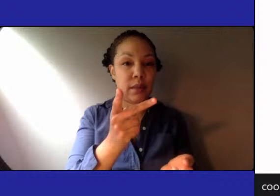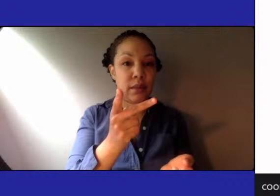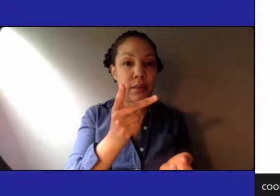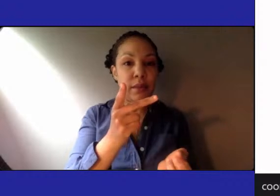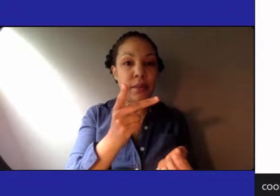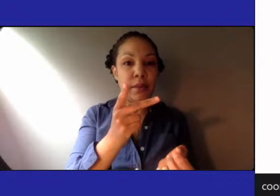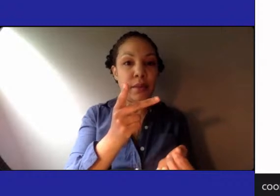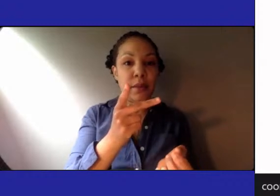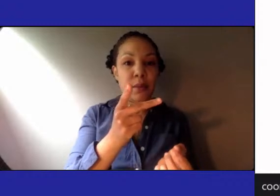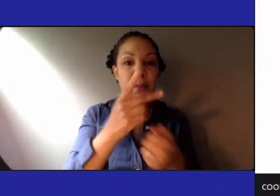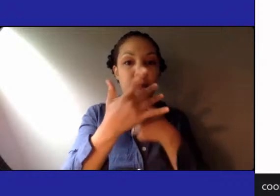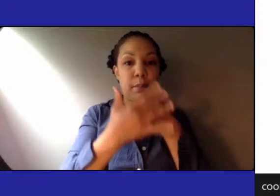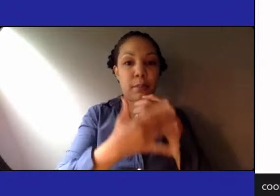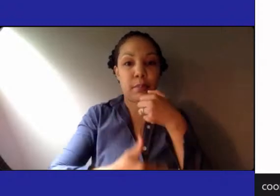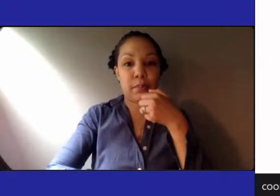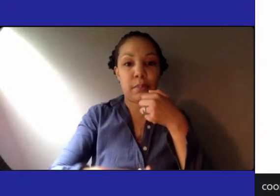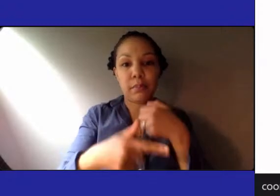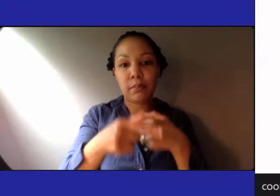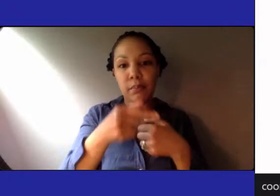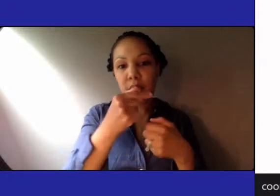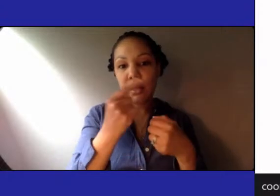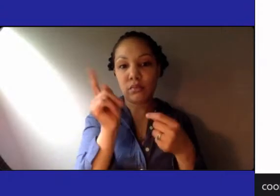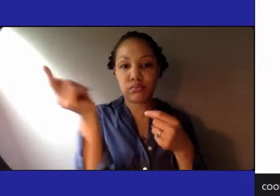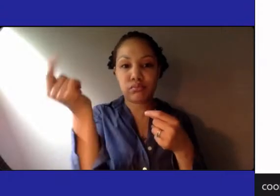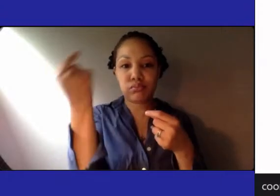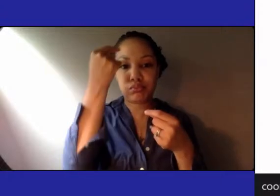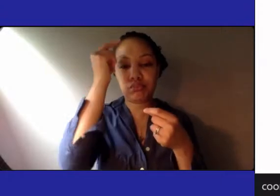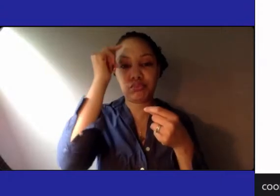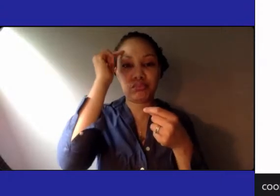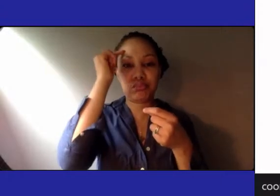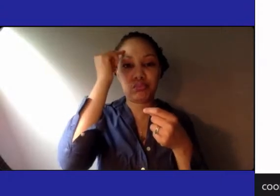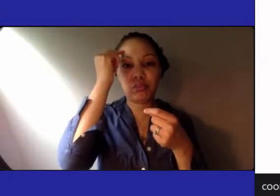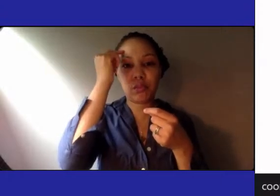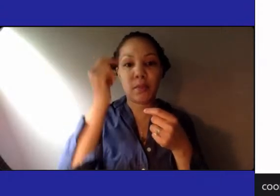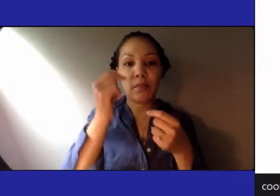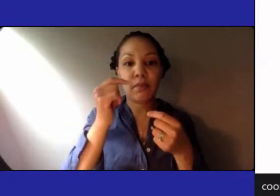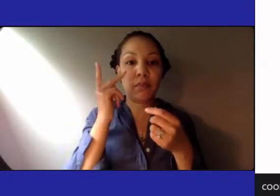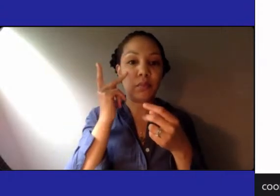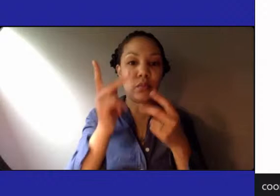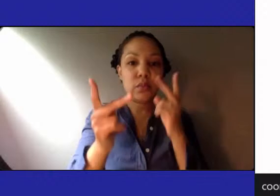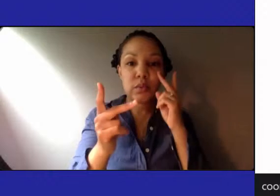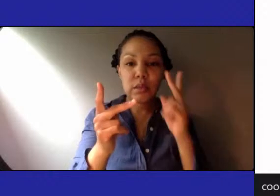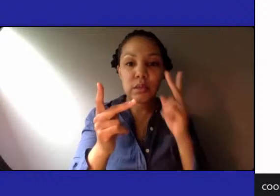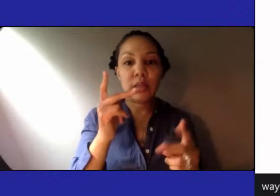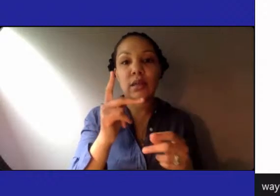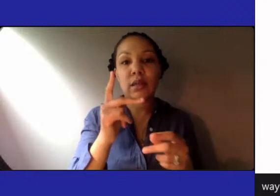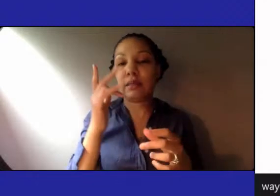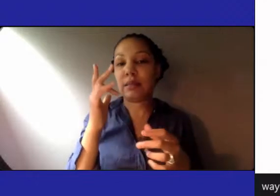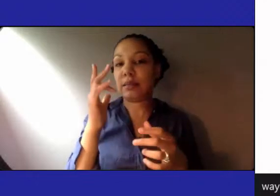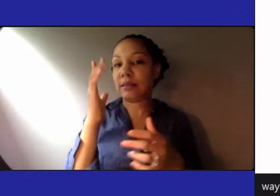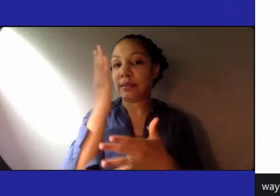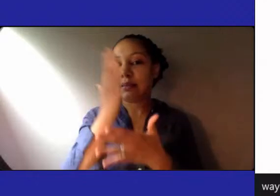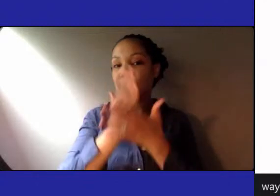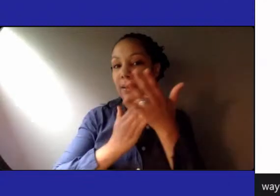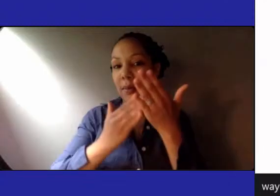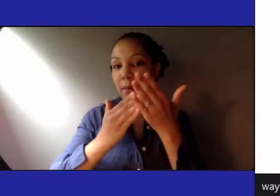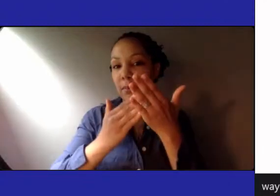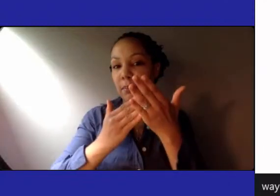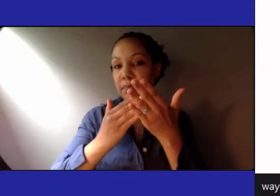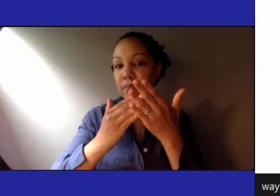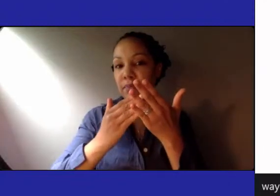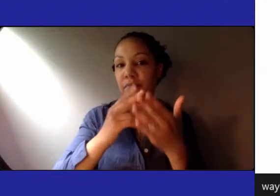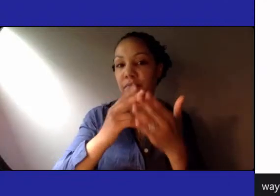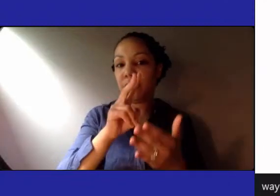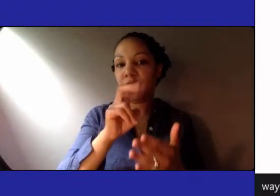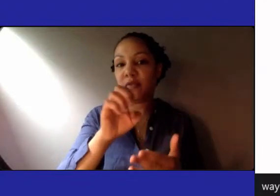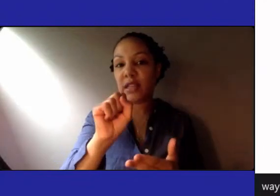see the same thing on the other side. But you see you don't. The vessel's missing because there's a